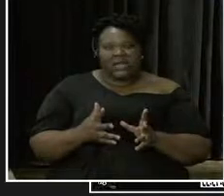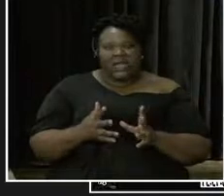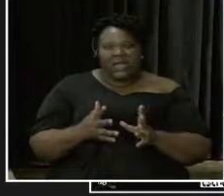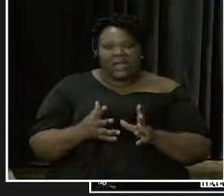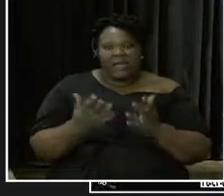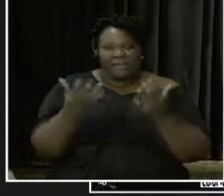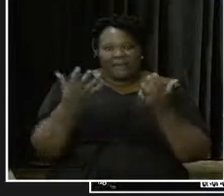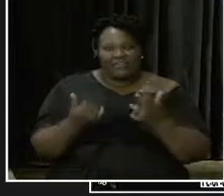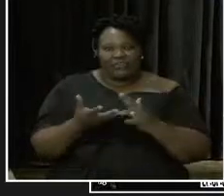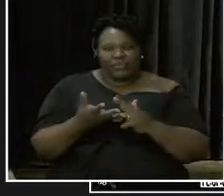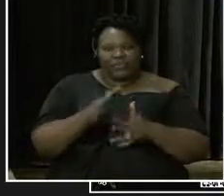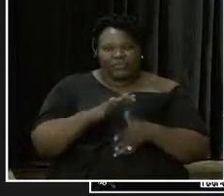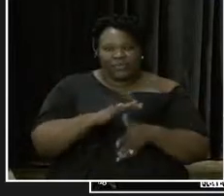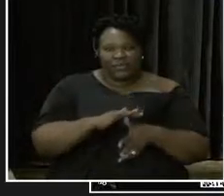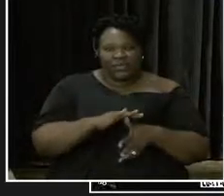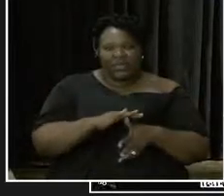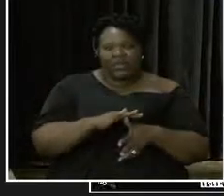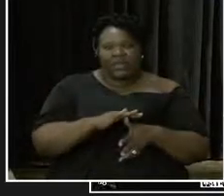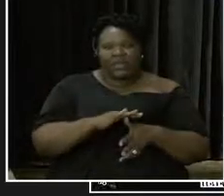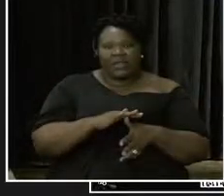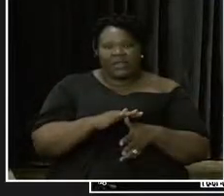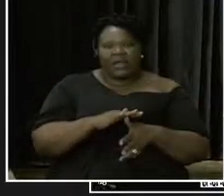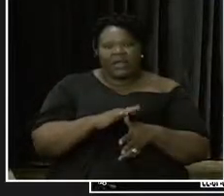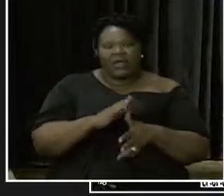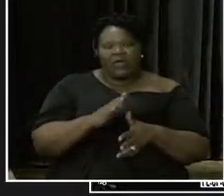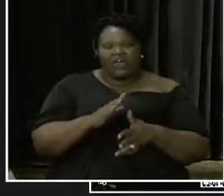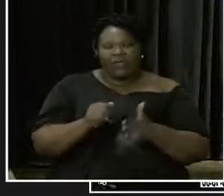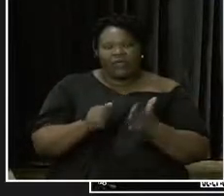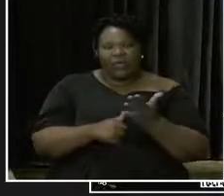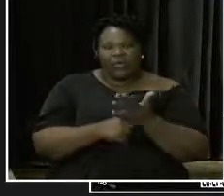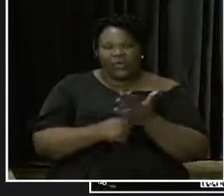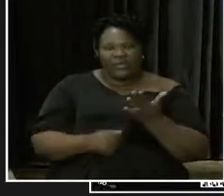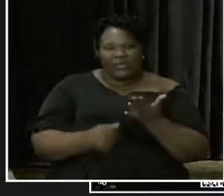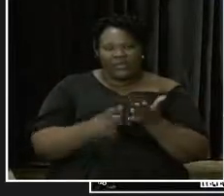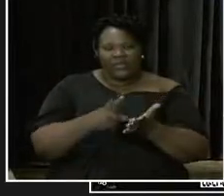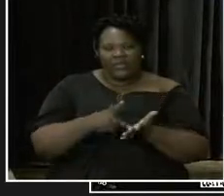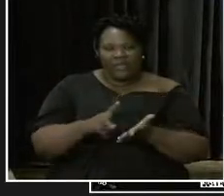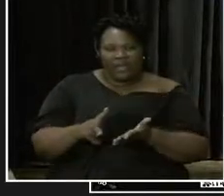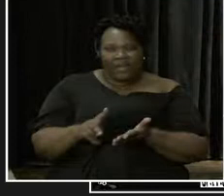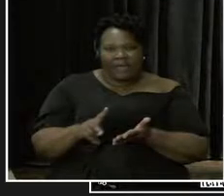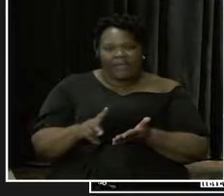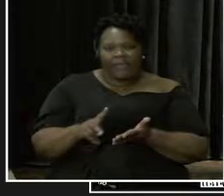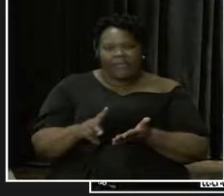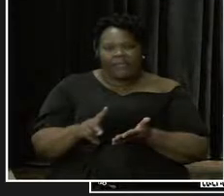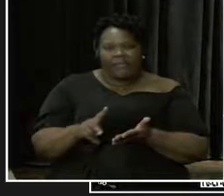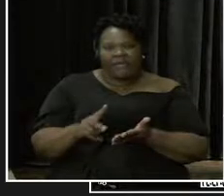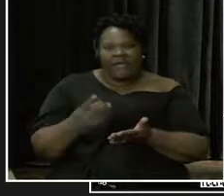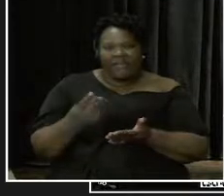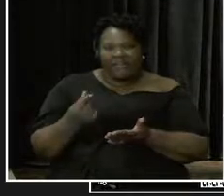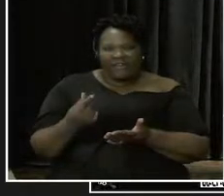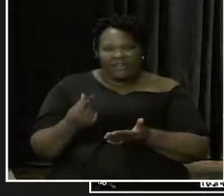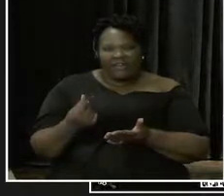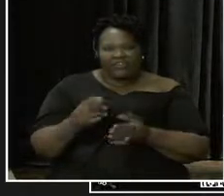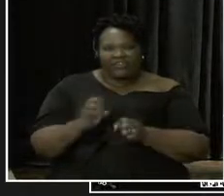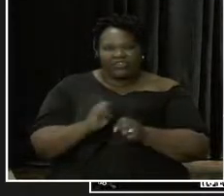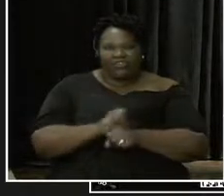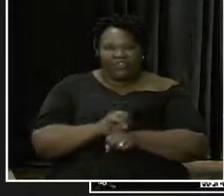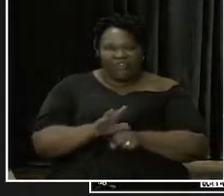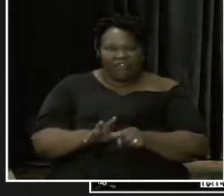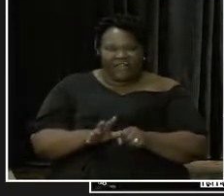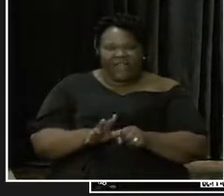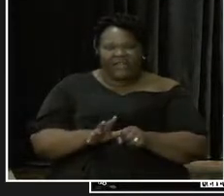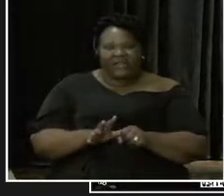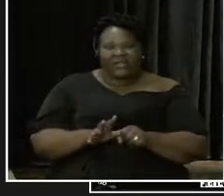and are systems that are certainly accountable to taxpayers. Now, aside from the devastating financial impact of COVID and the civil